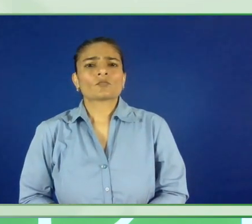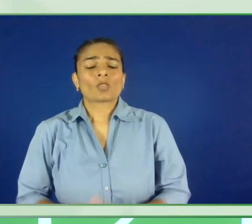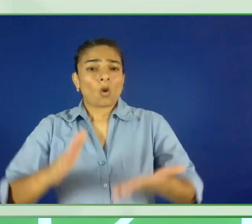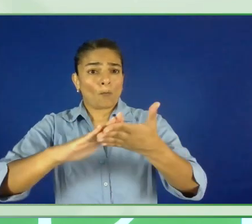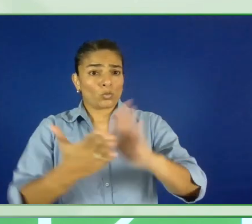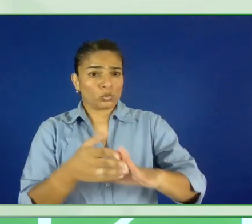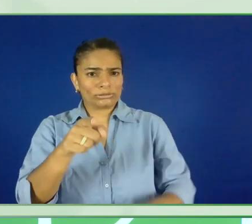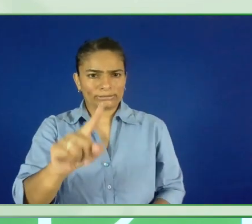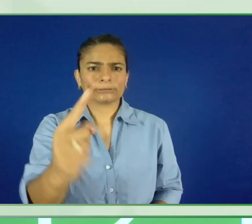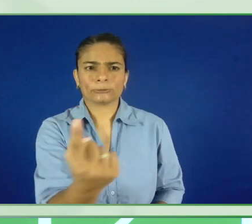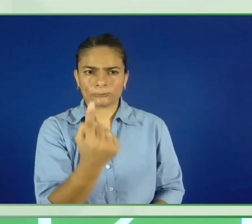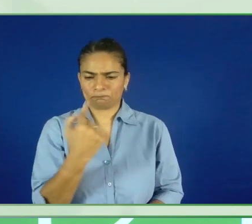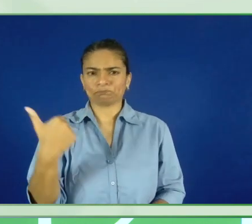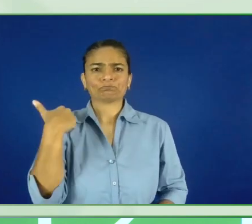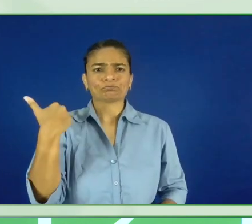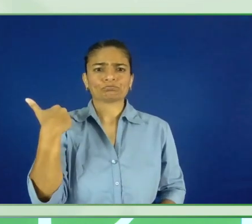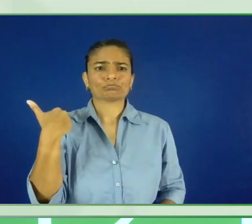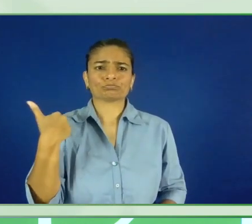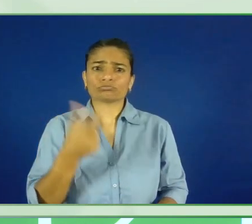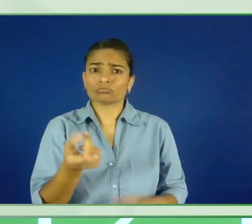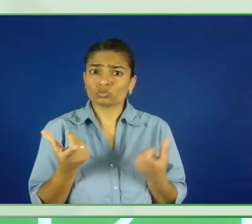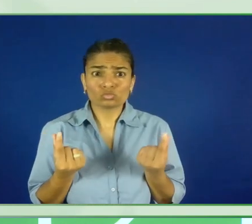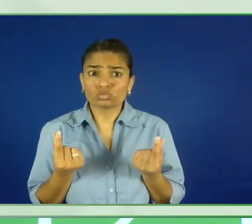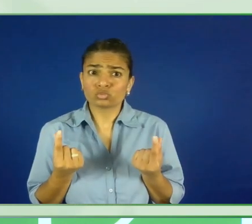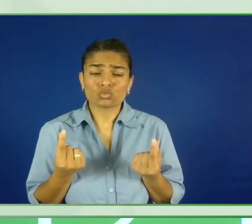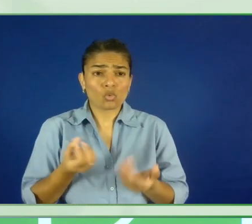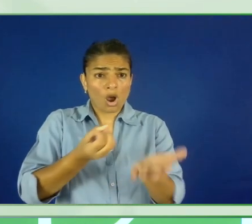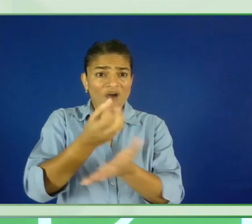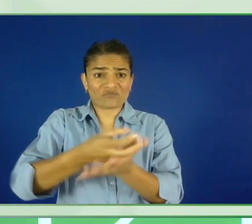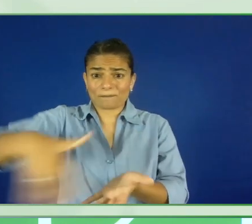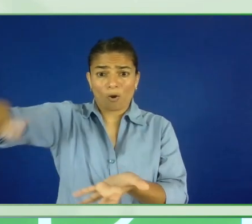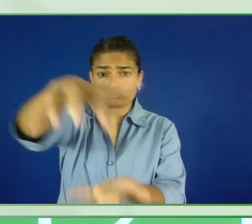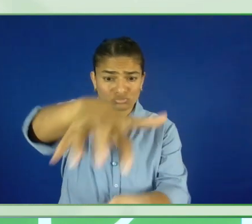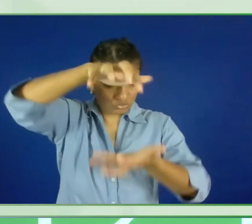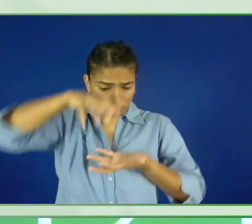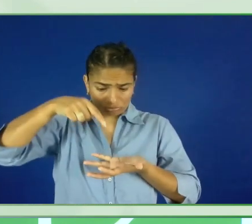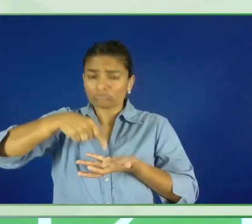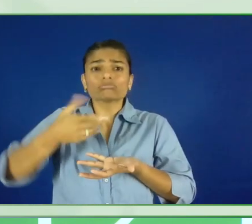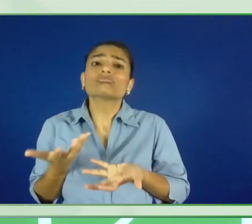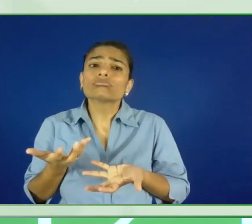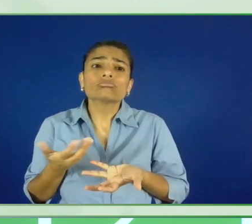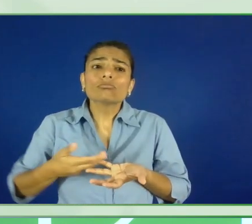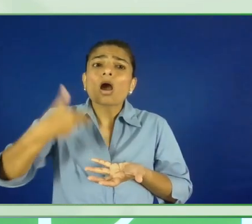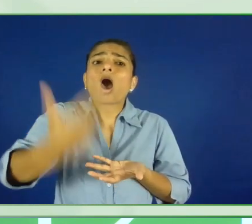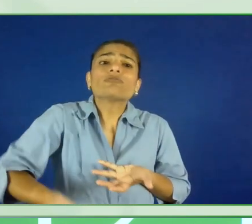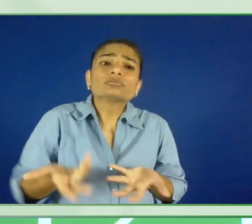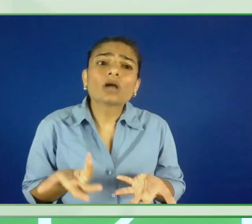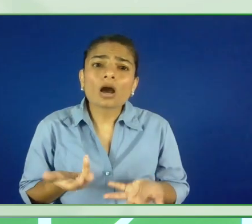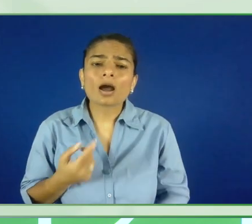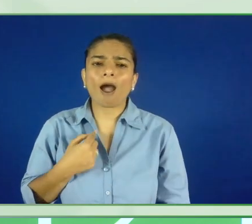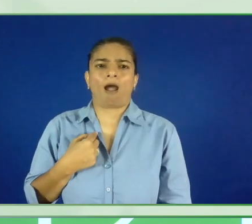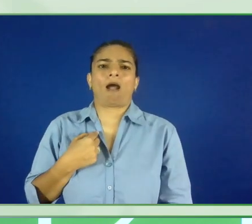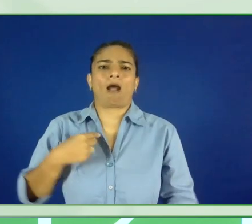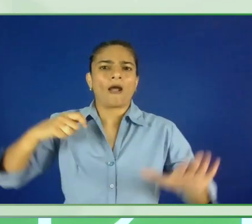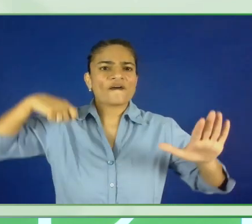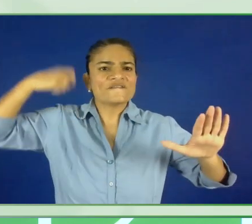data, all these videos, solution videos. There was a question that we wanted to answer, but we